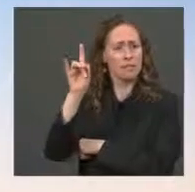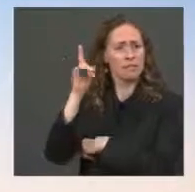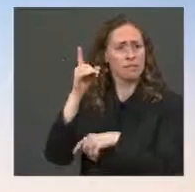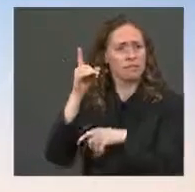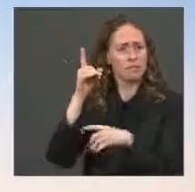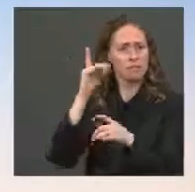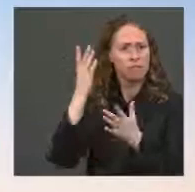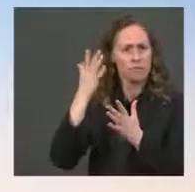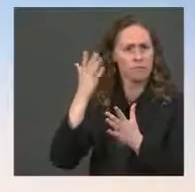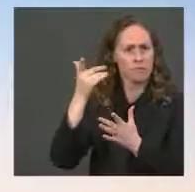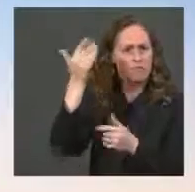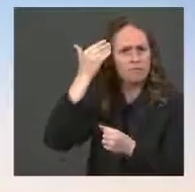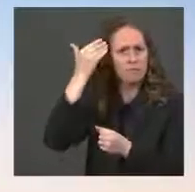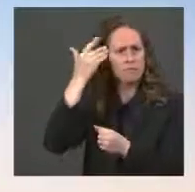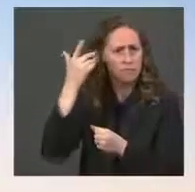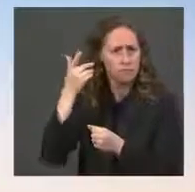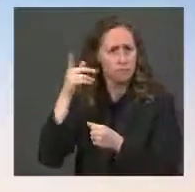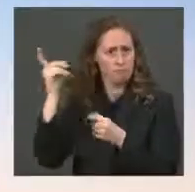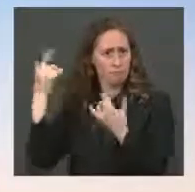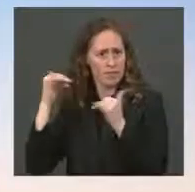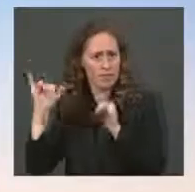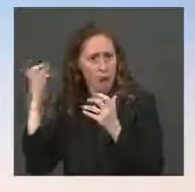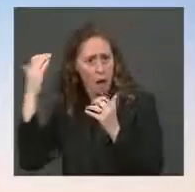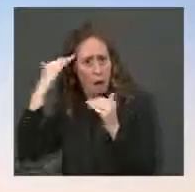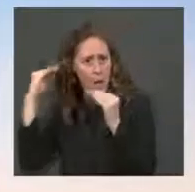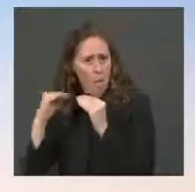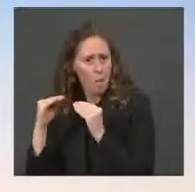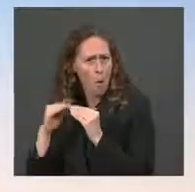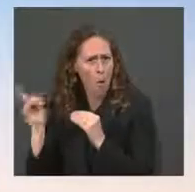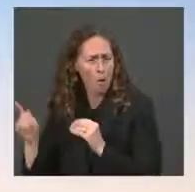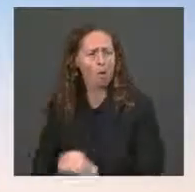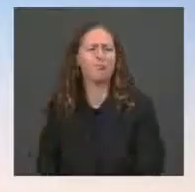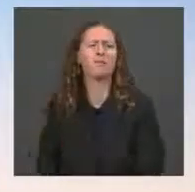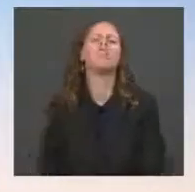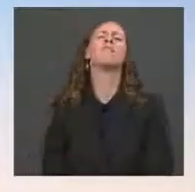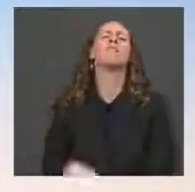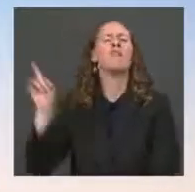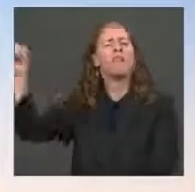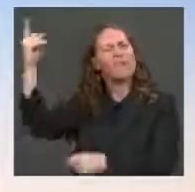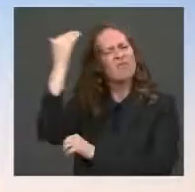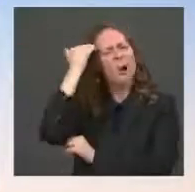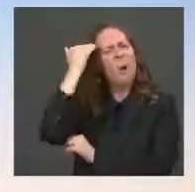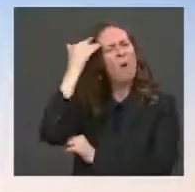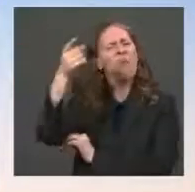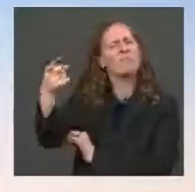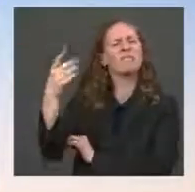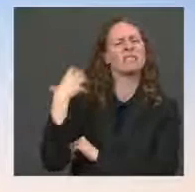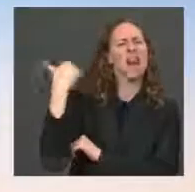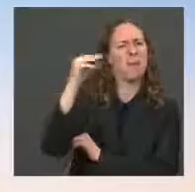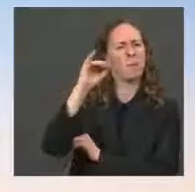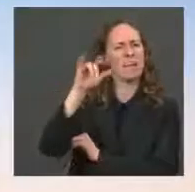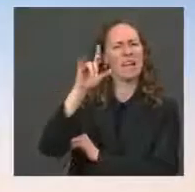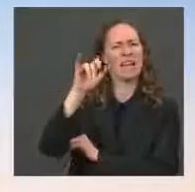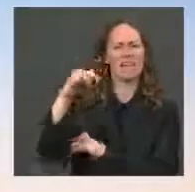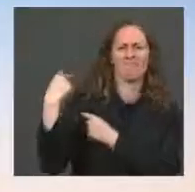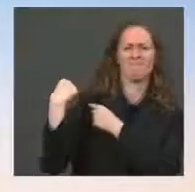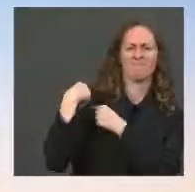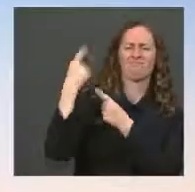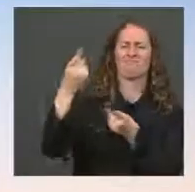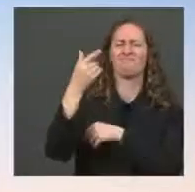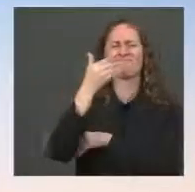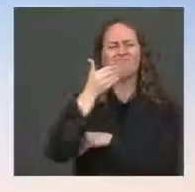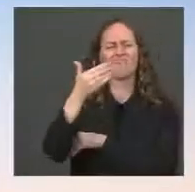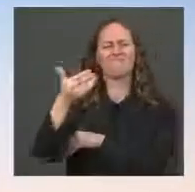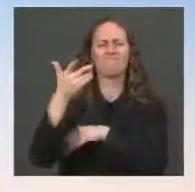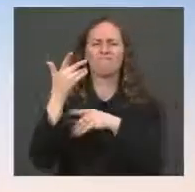to know more? He knows General Milley, and he's worked beside him for the last nearly 8 months. And that's what gives